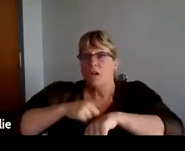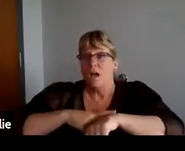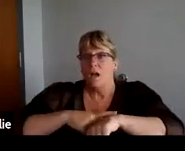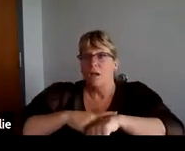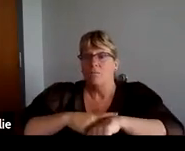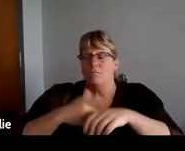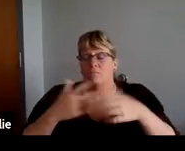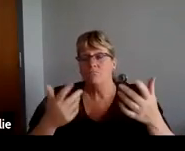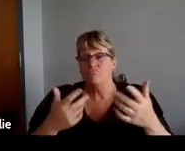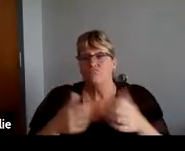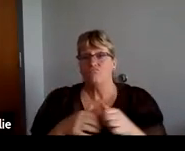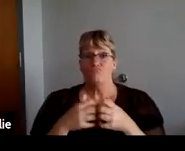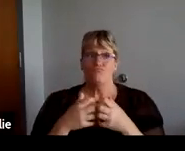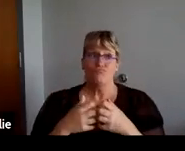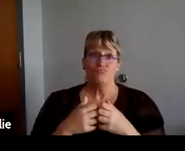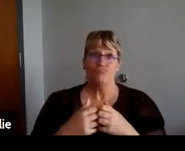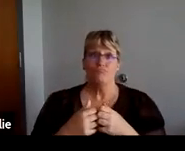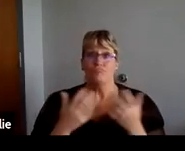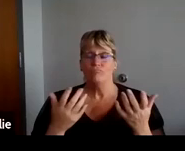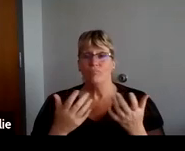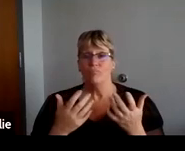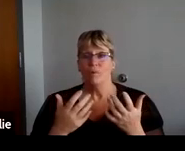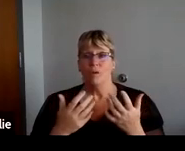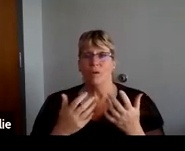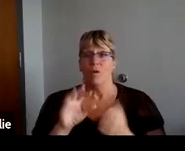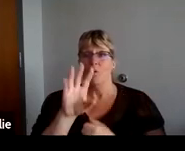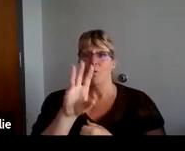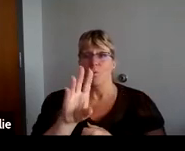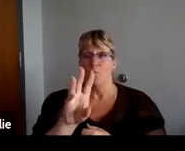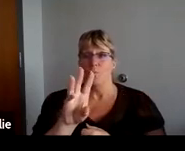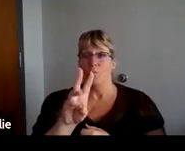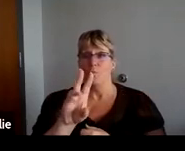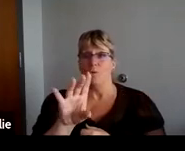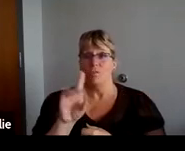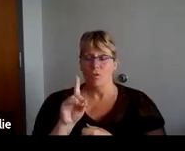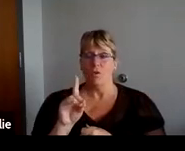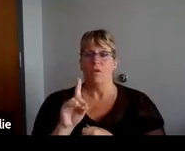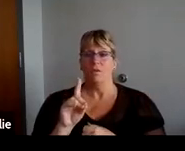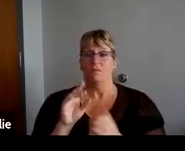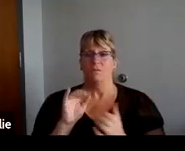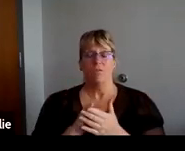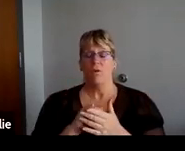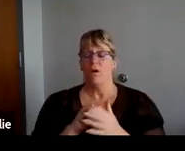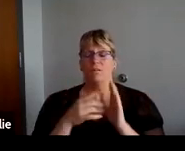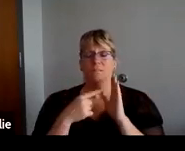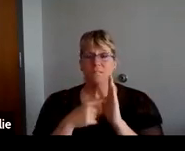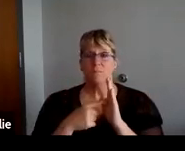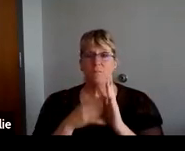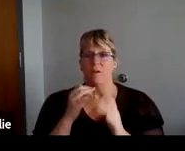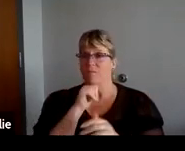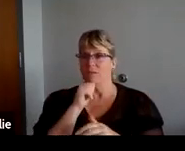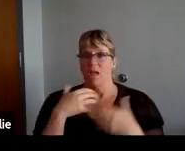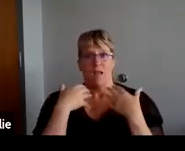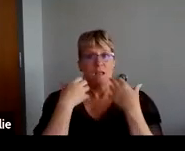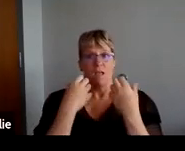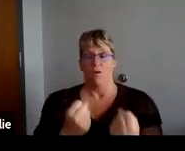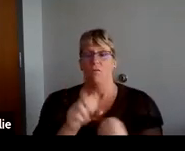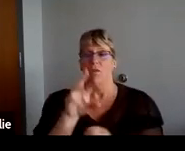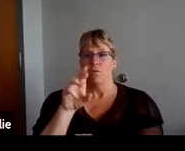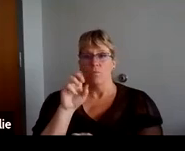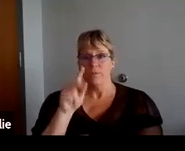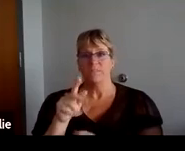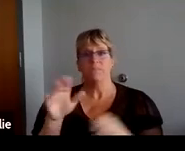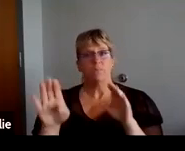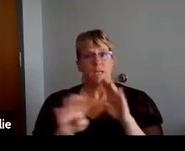hands, withdrawing from meetings are all symptoms of our relapse and symptoms of unhealthy, risky behaviors that